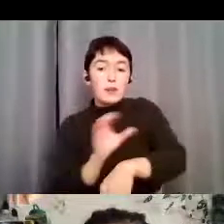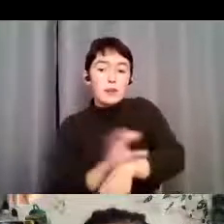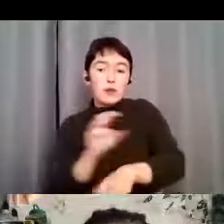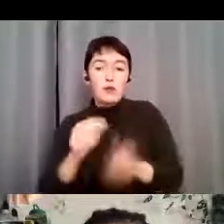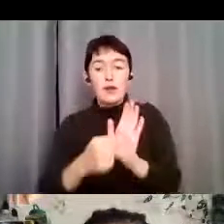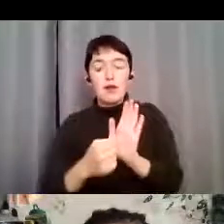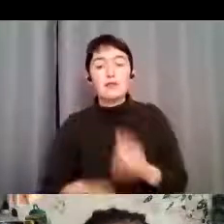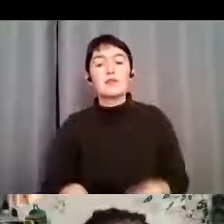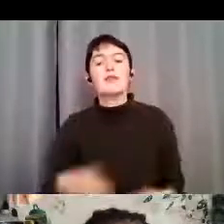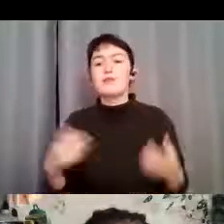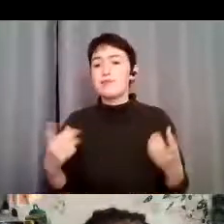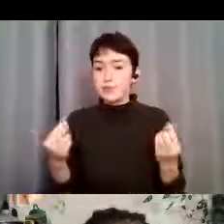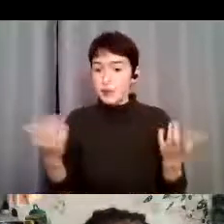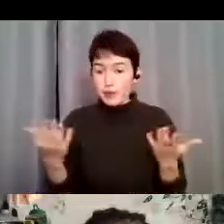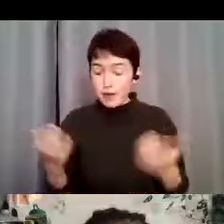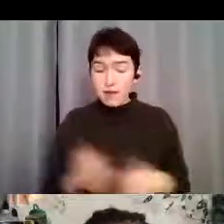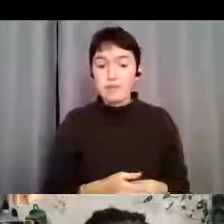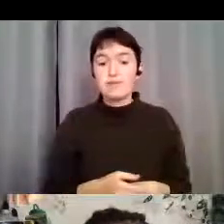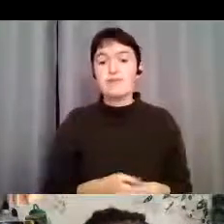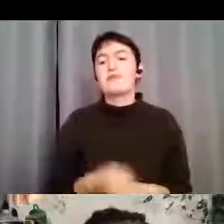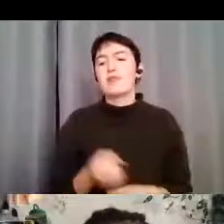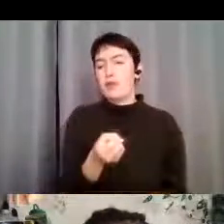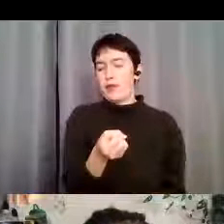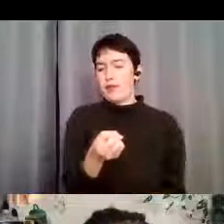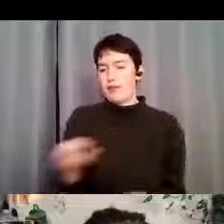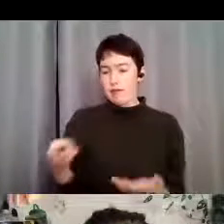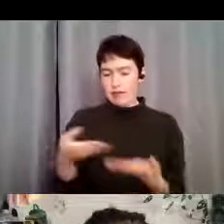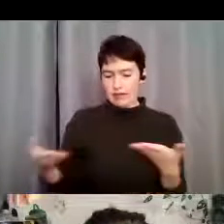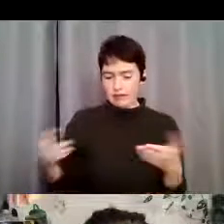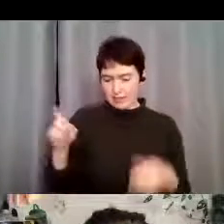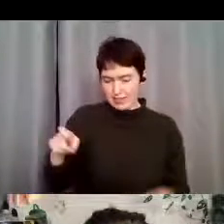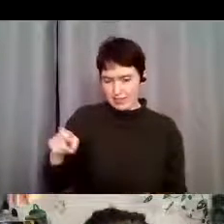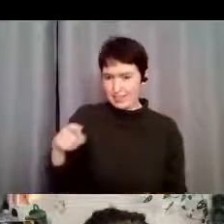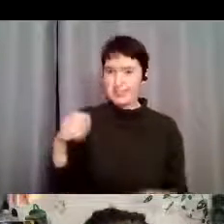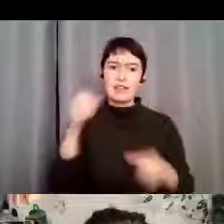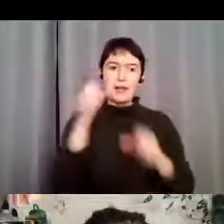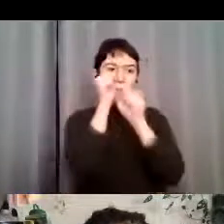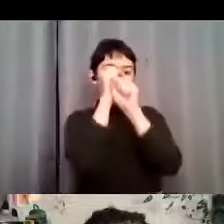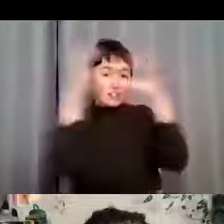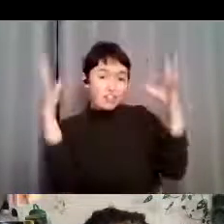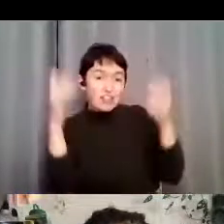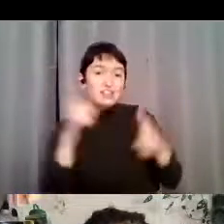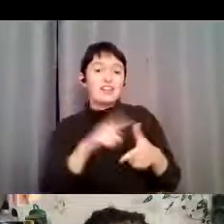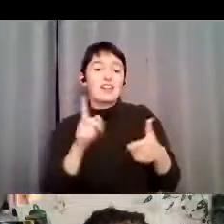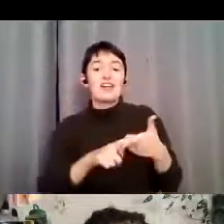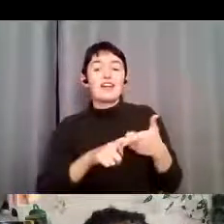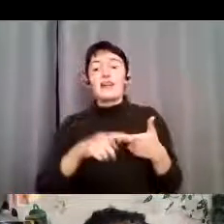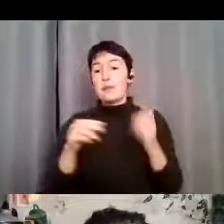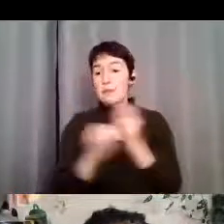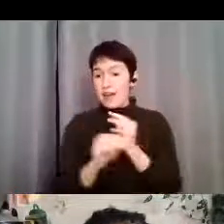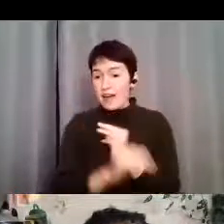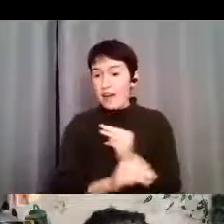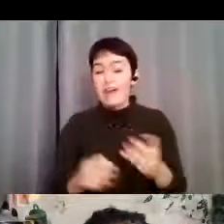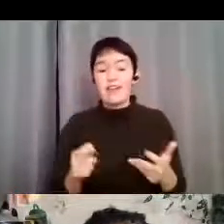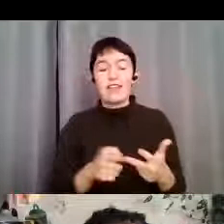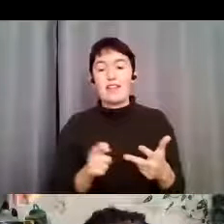taking a few different ingredients. So you need a little bit of imagination, a bit of math, a bit of physics, and then a bit of computer programming. And you